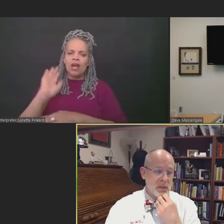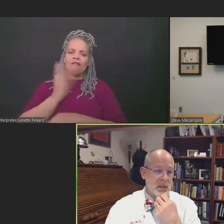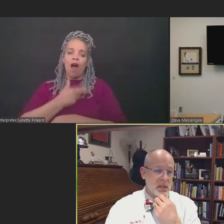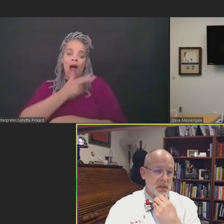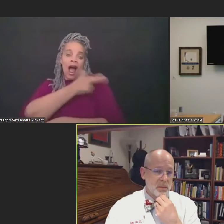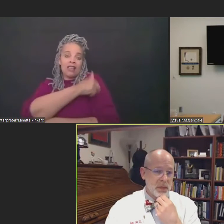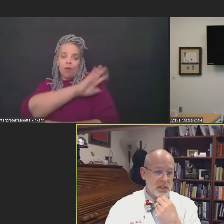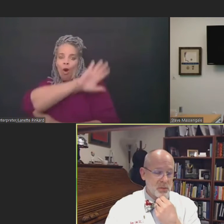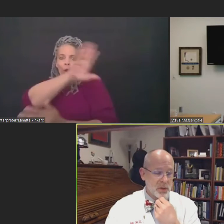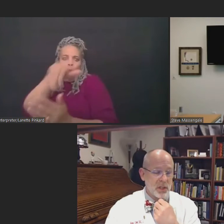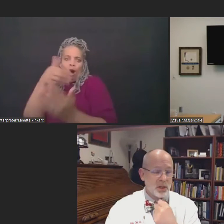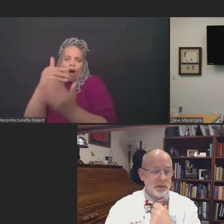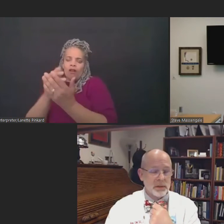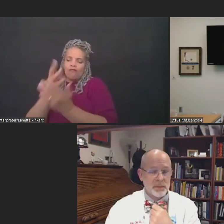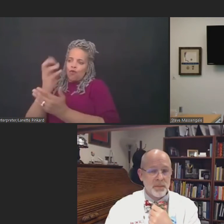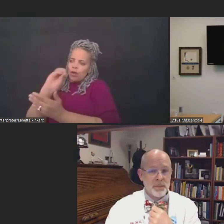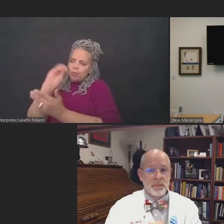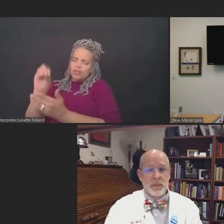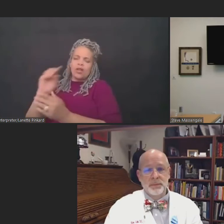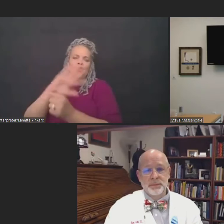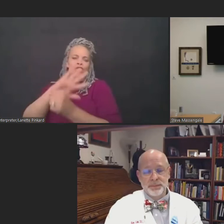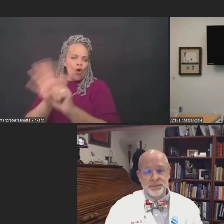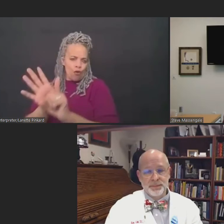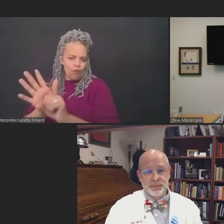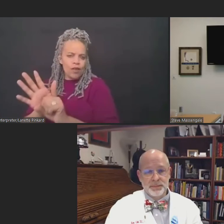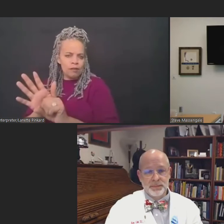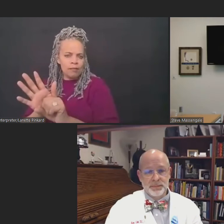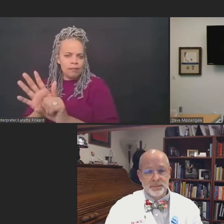hospitalization patients were COVID.